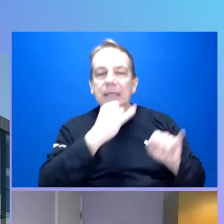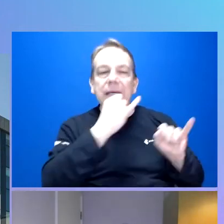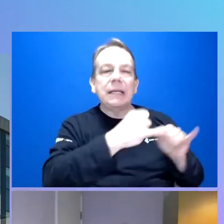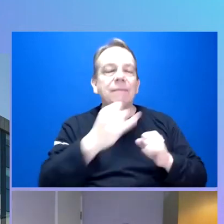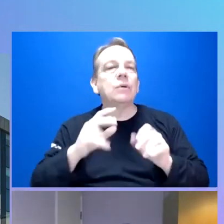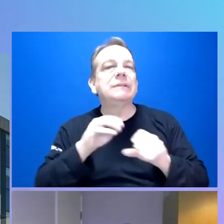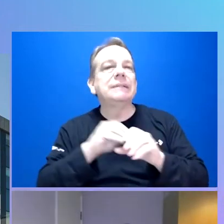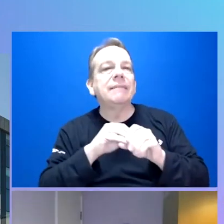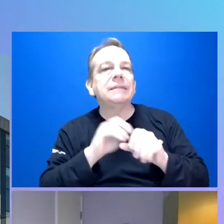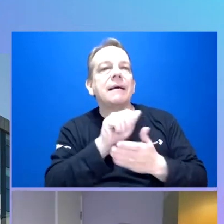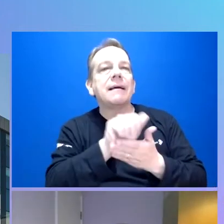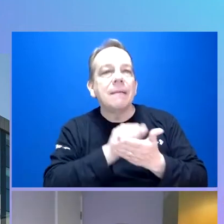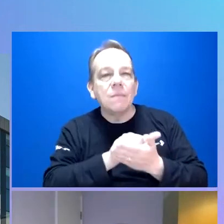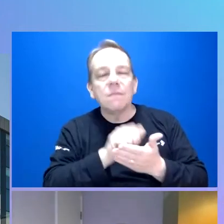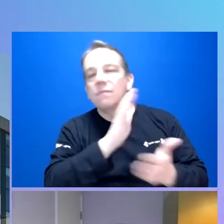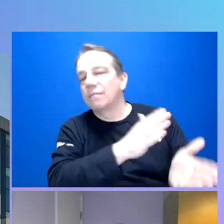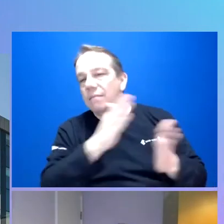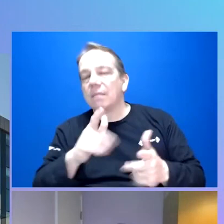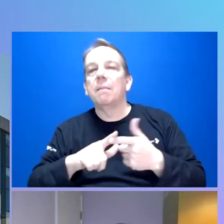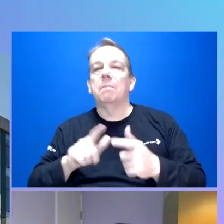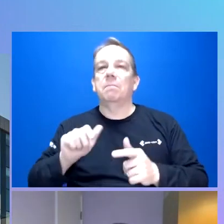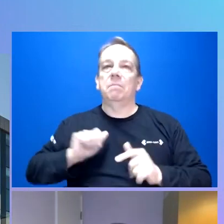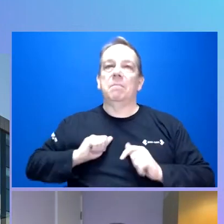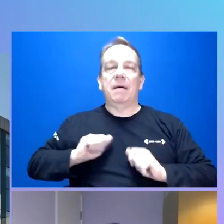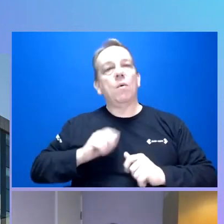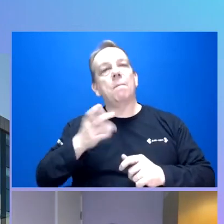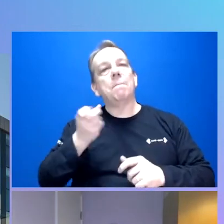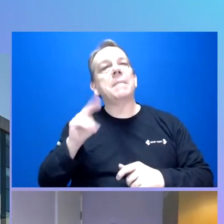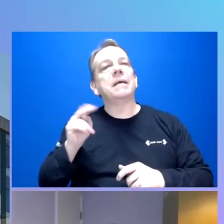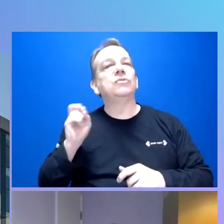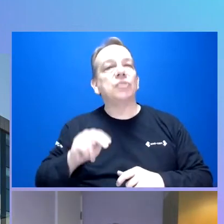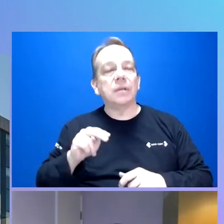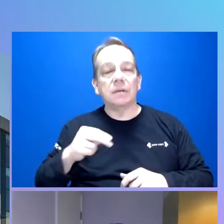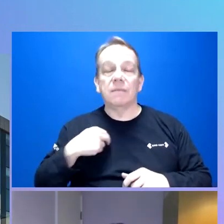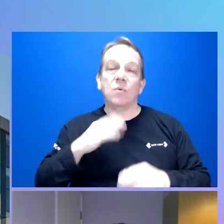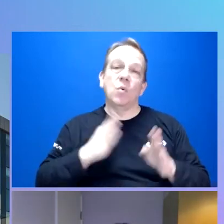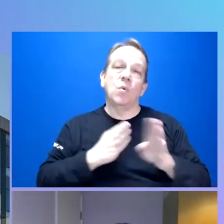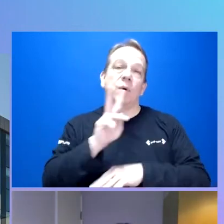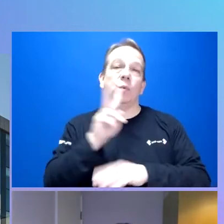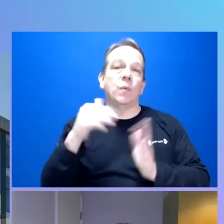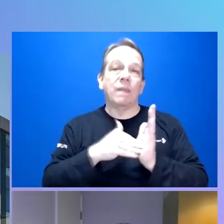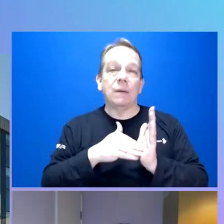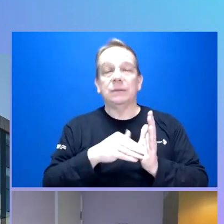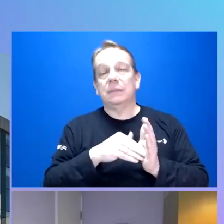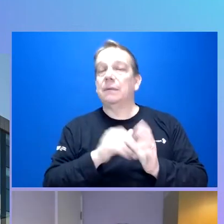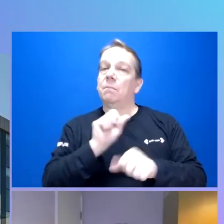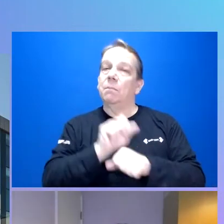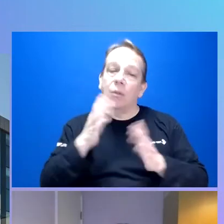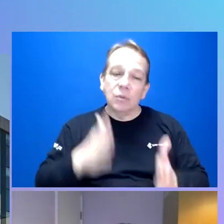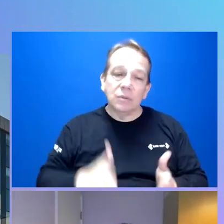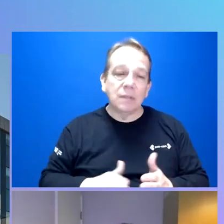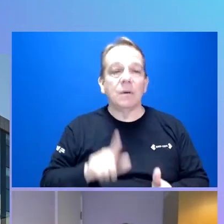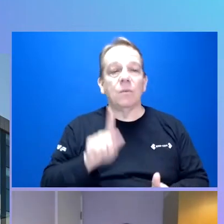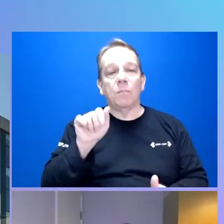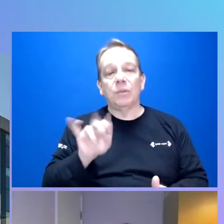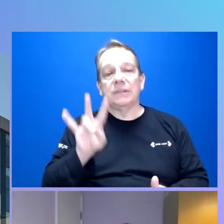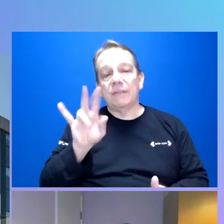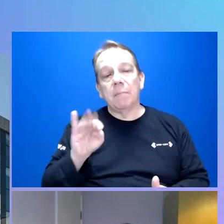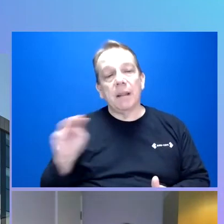accounts and self-invested personal pensions. We have more than 2,000 colleagues, over 1.7 million clients, and